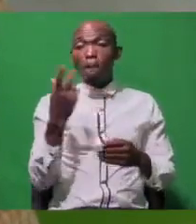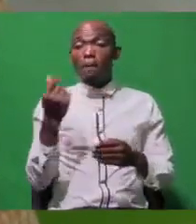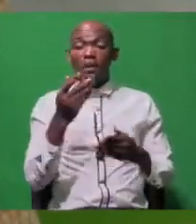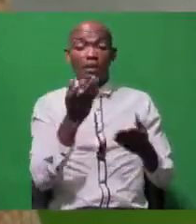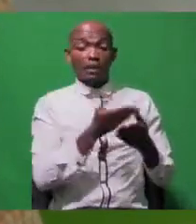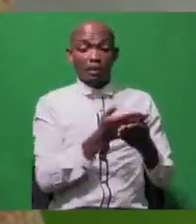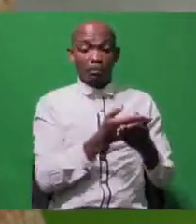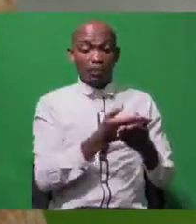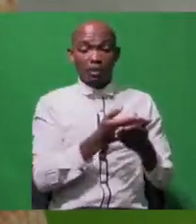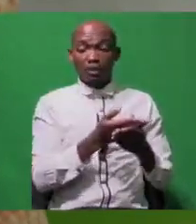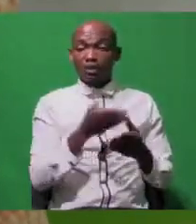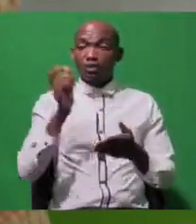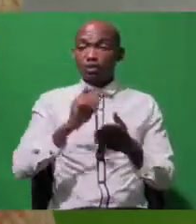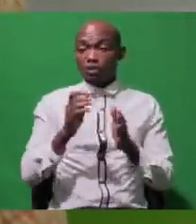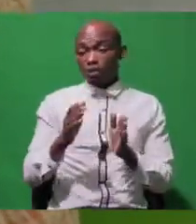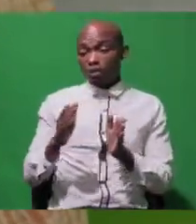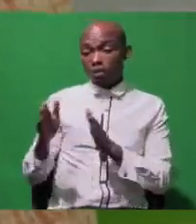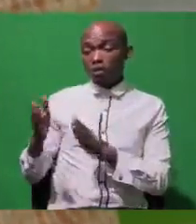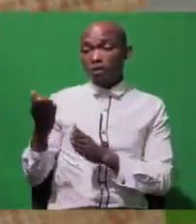cash,